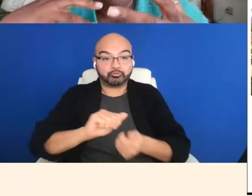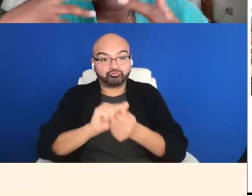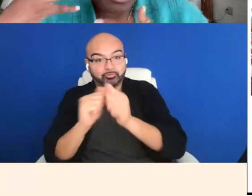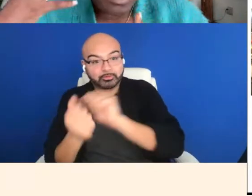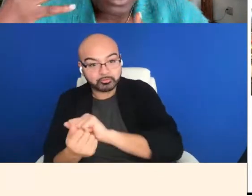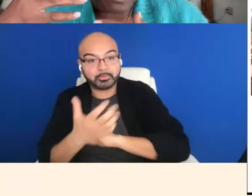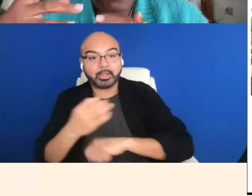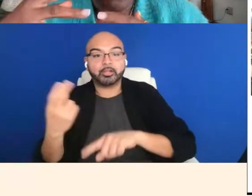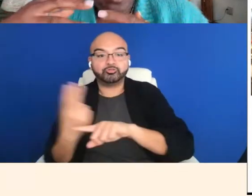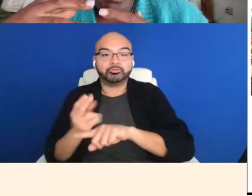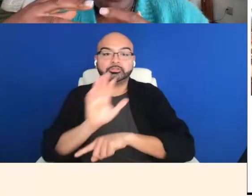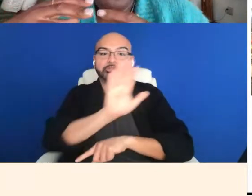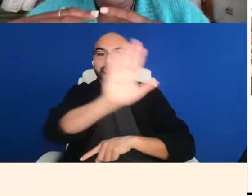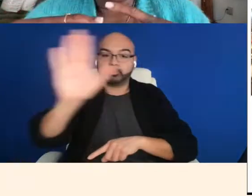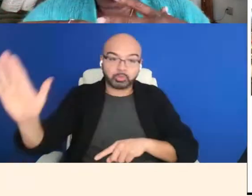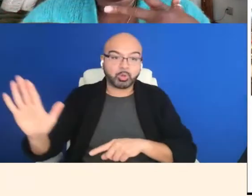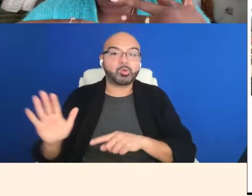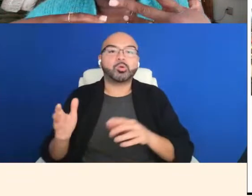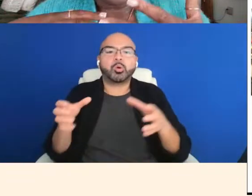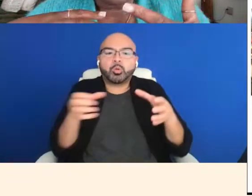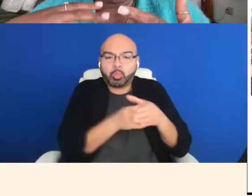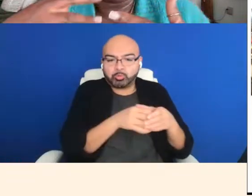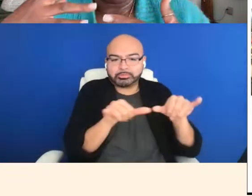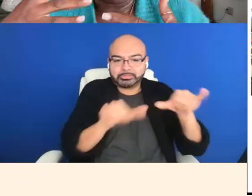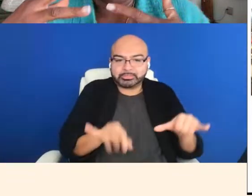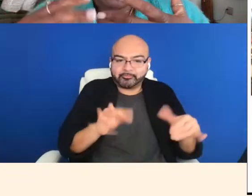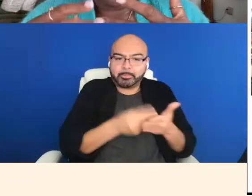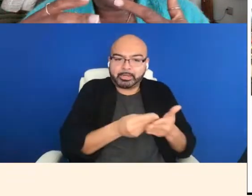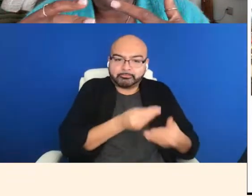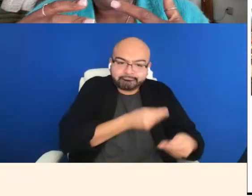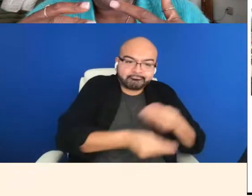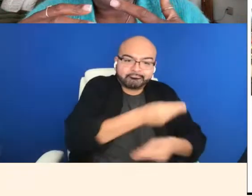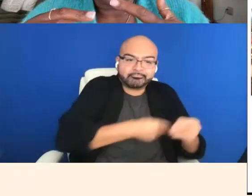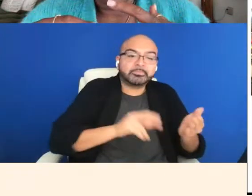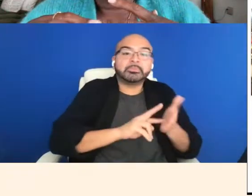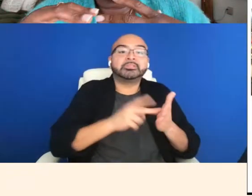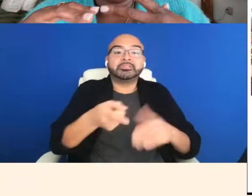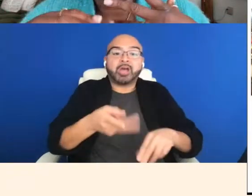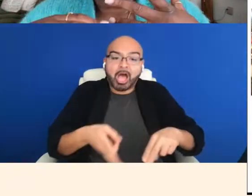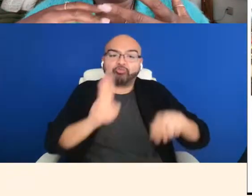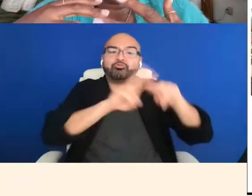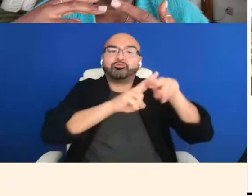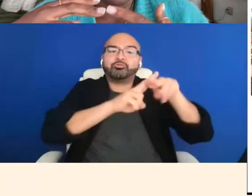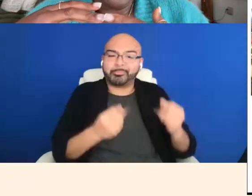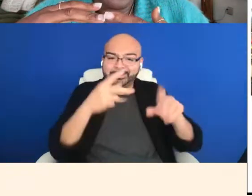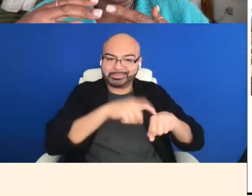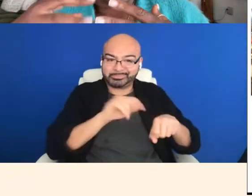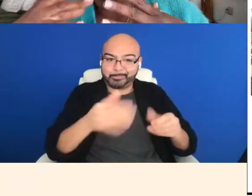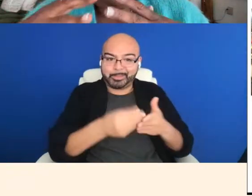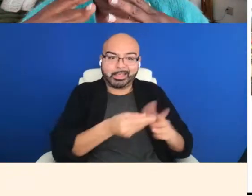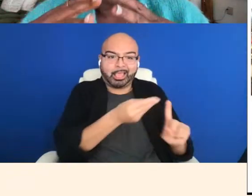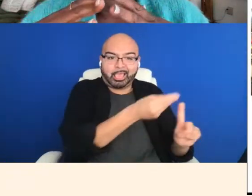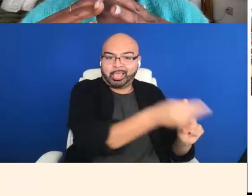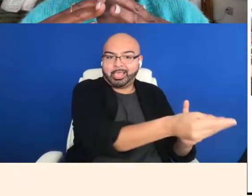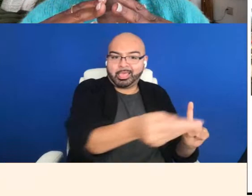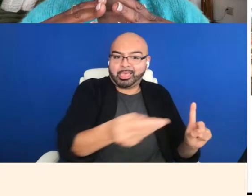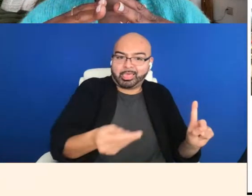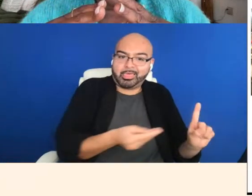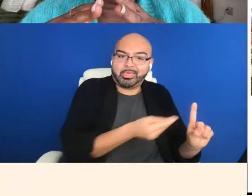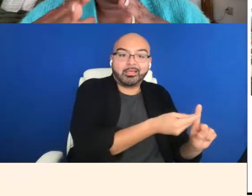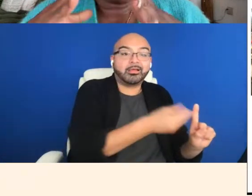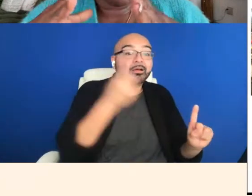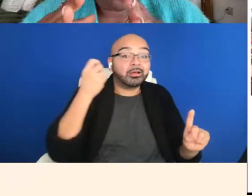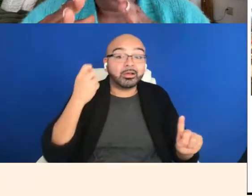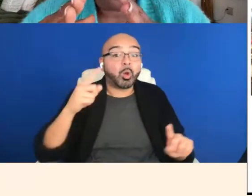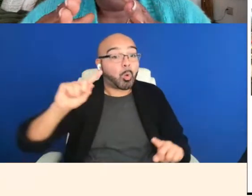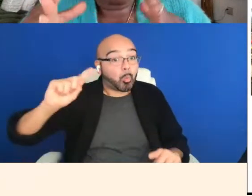your own closed system of money is you increase the number of times you circulate. I don't think we often realize that $1